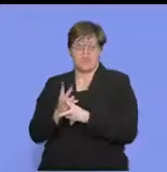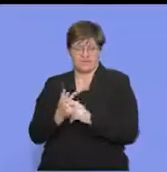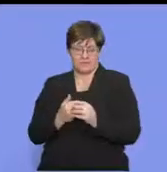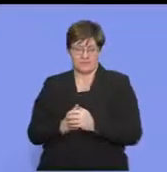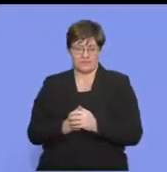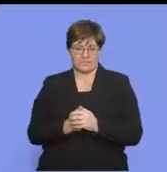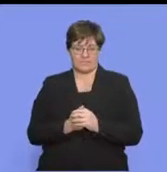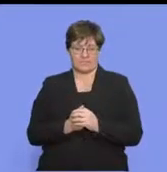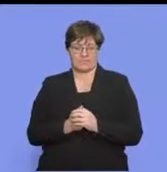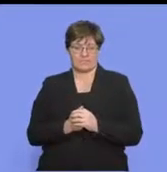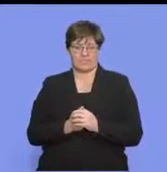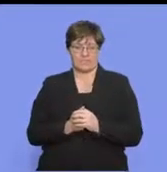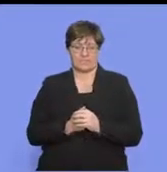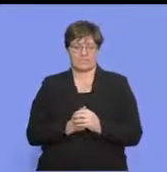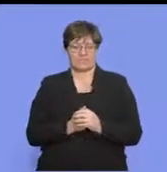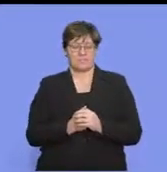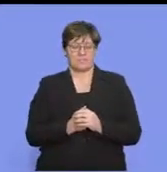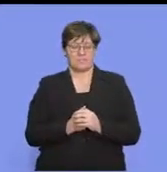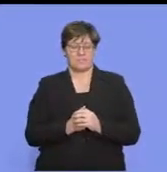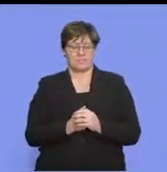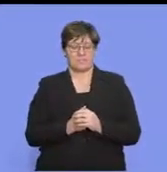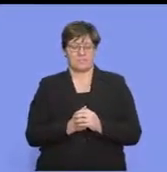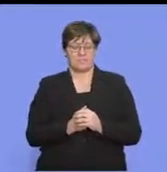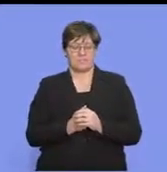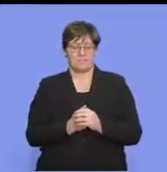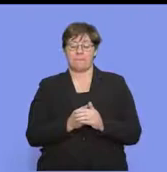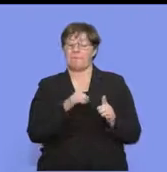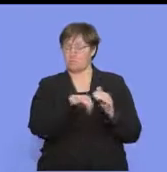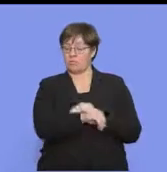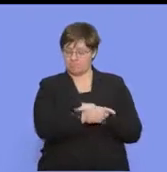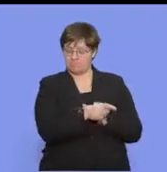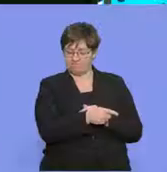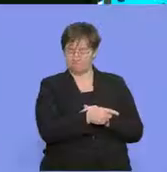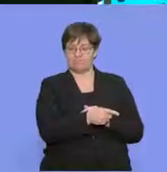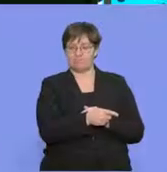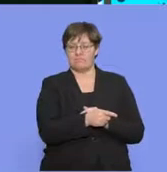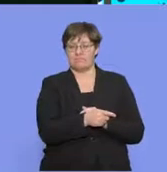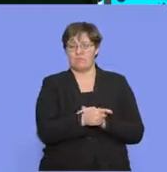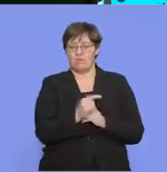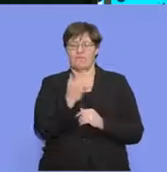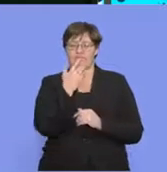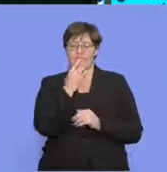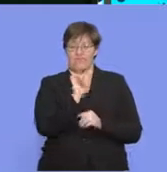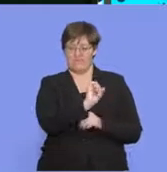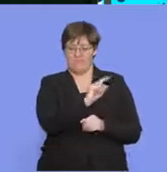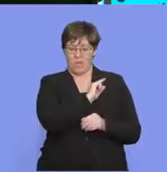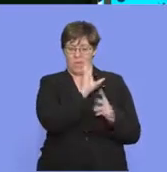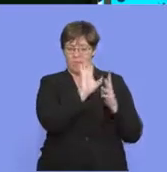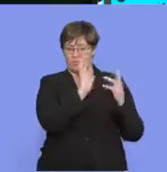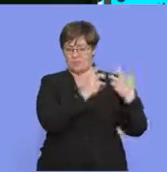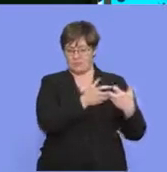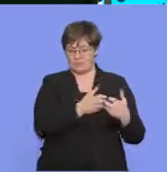reproduce. Okay, so there we can see then when they reproduce, they are passing on their favorable